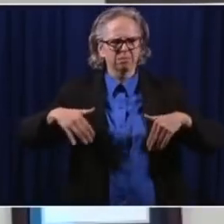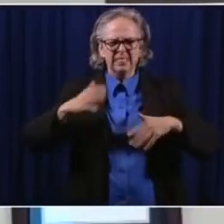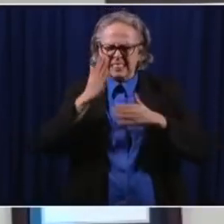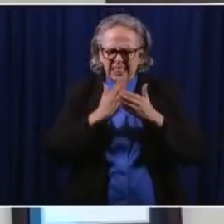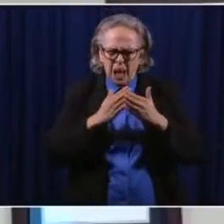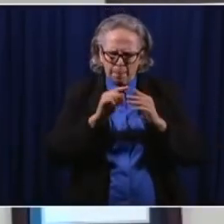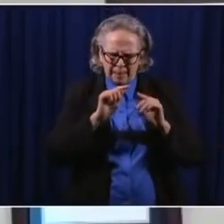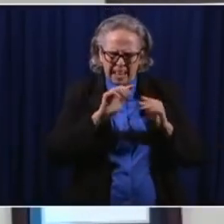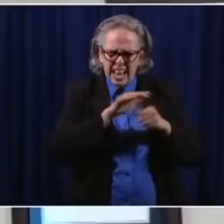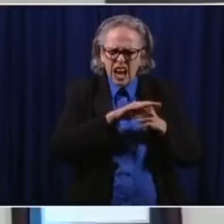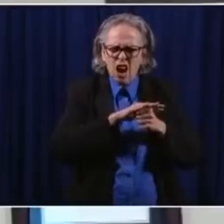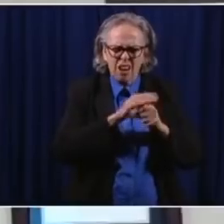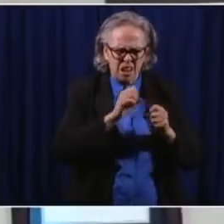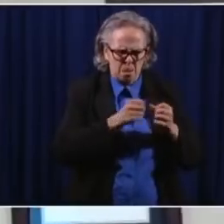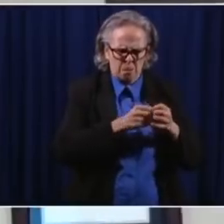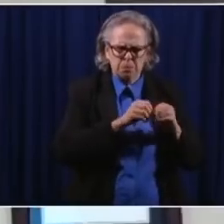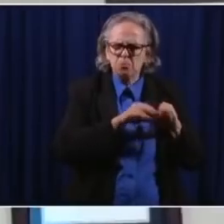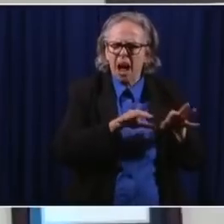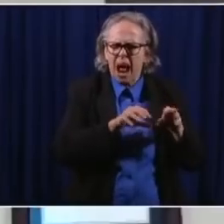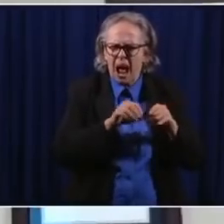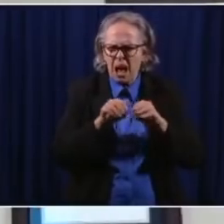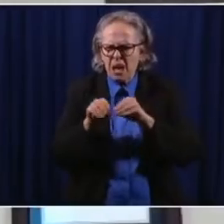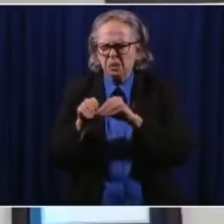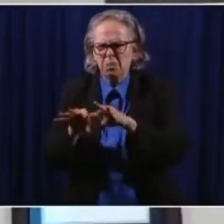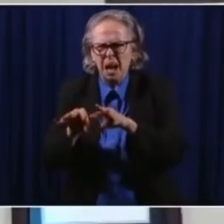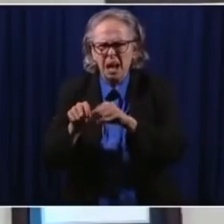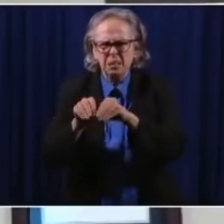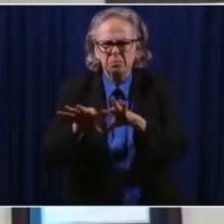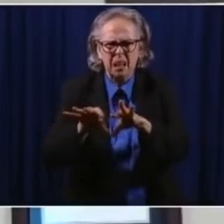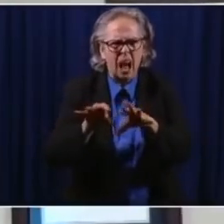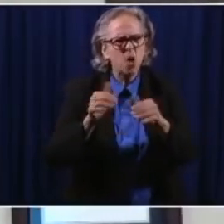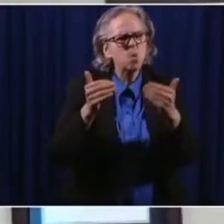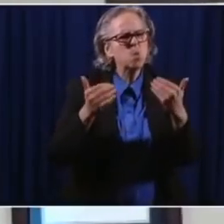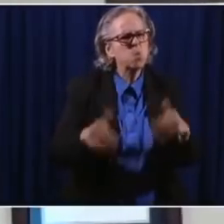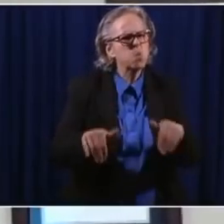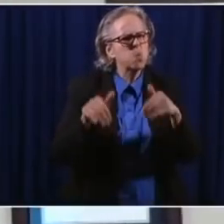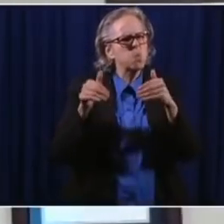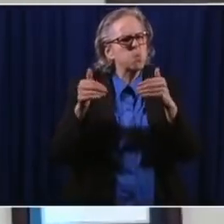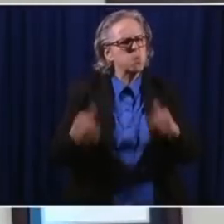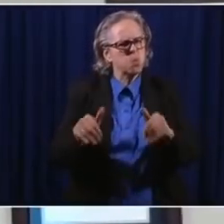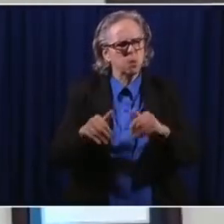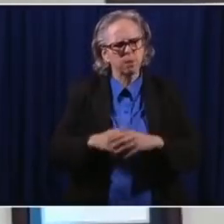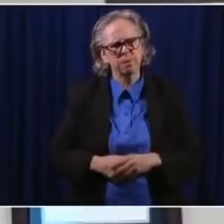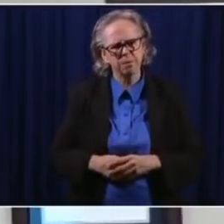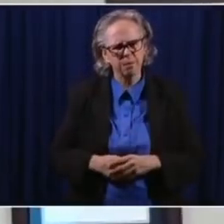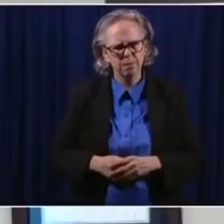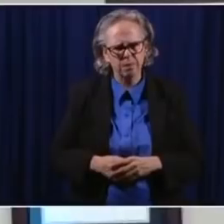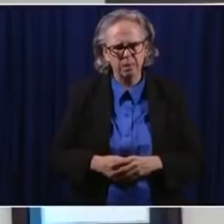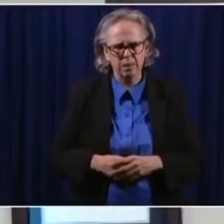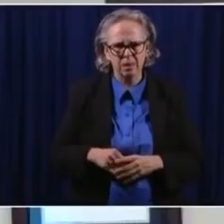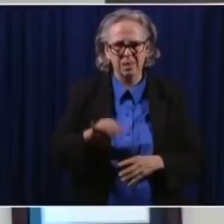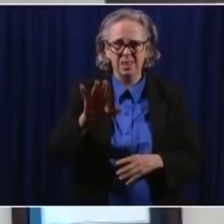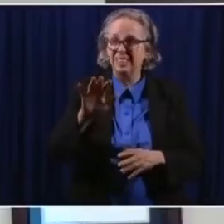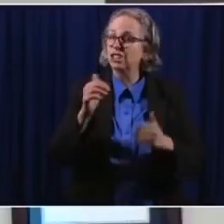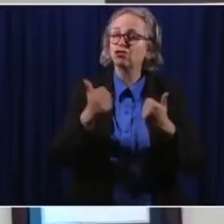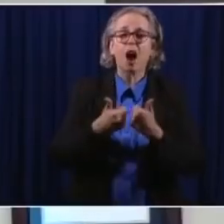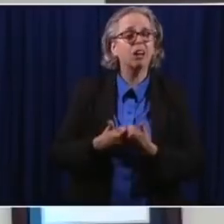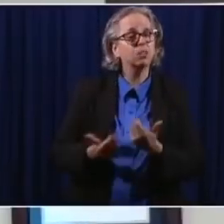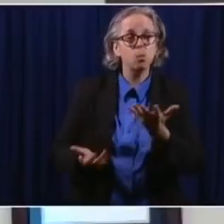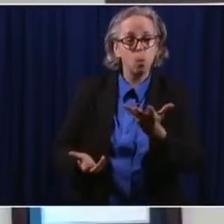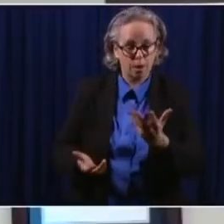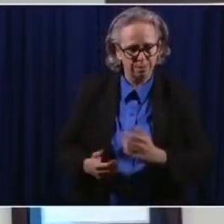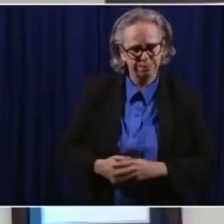more significant spread. So some of the challenges that we're having are people giving